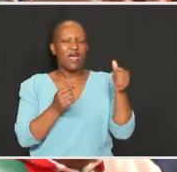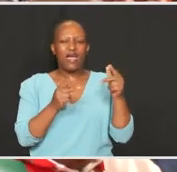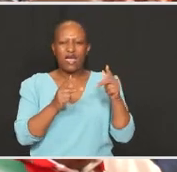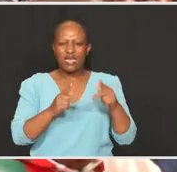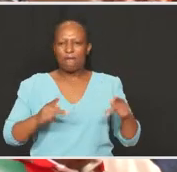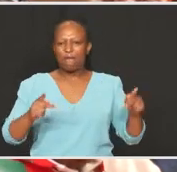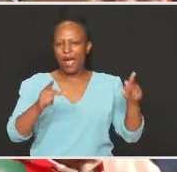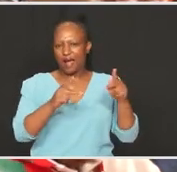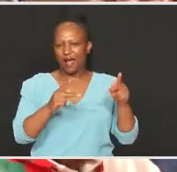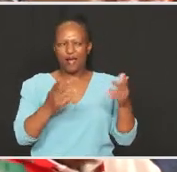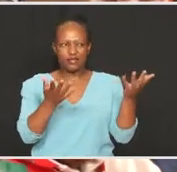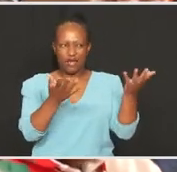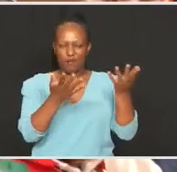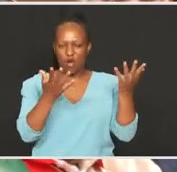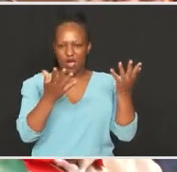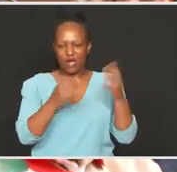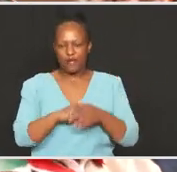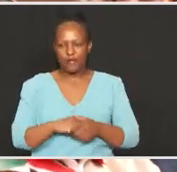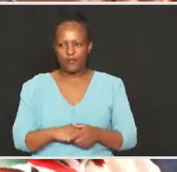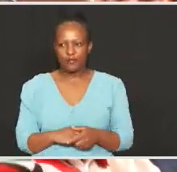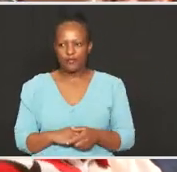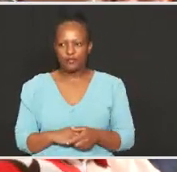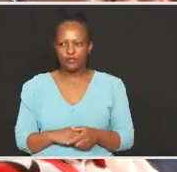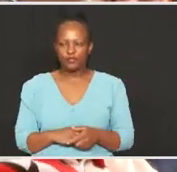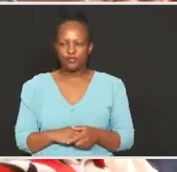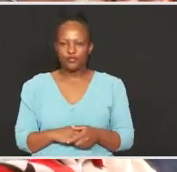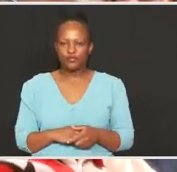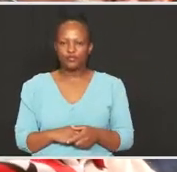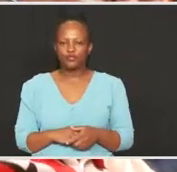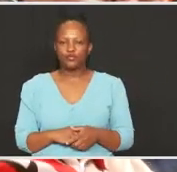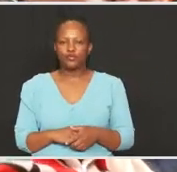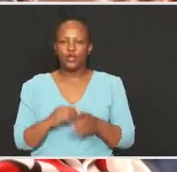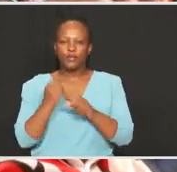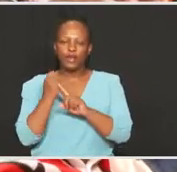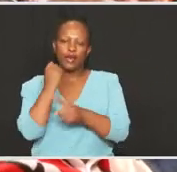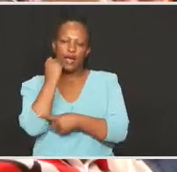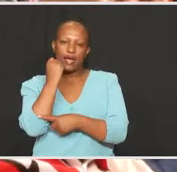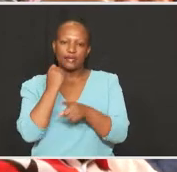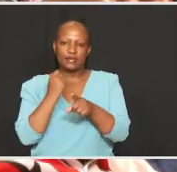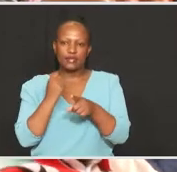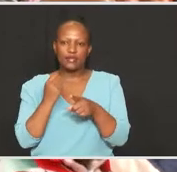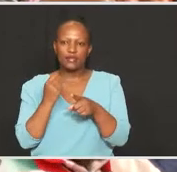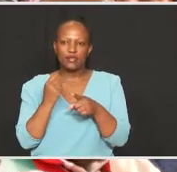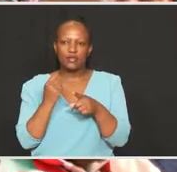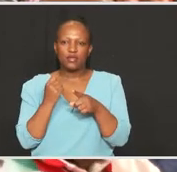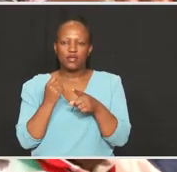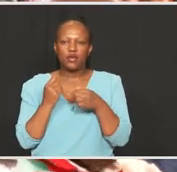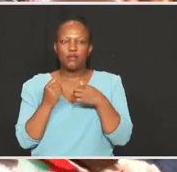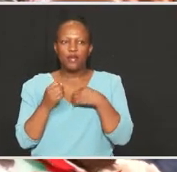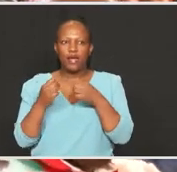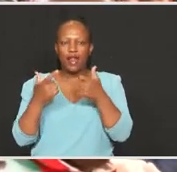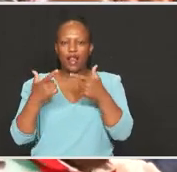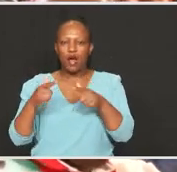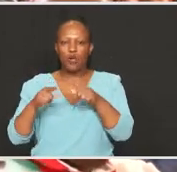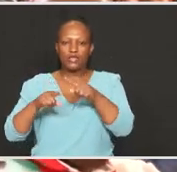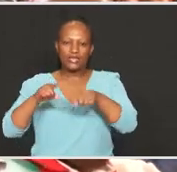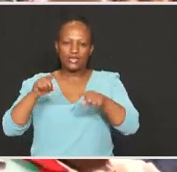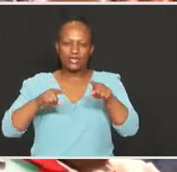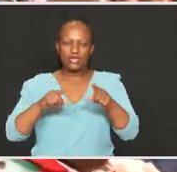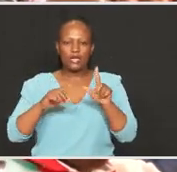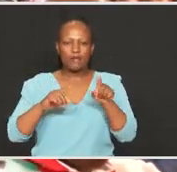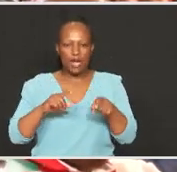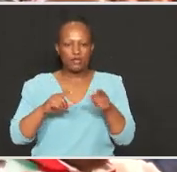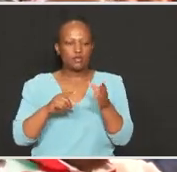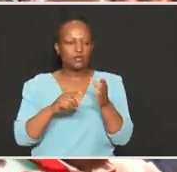you know and lastly I am from the notion of different languages being introduced